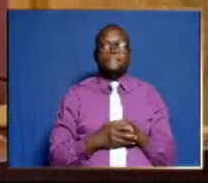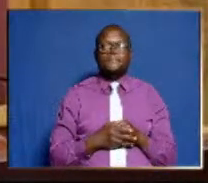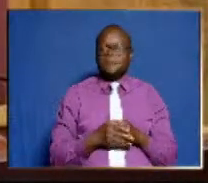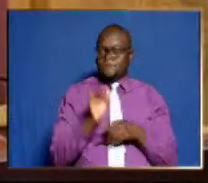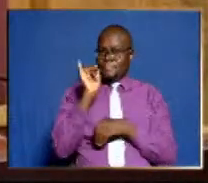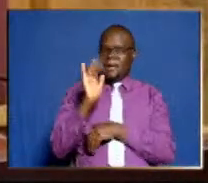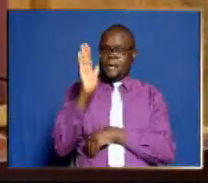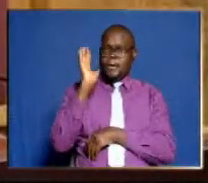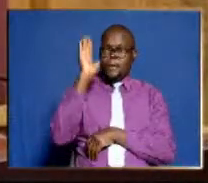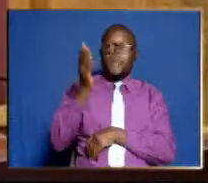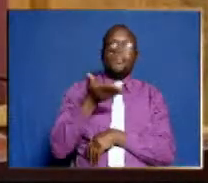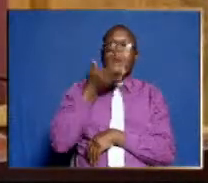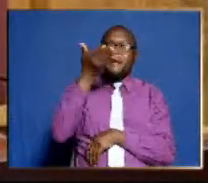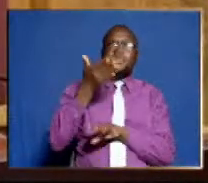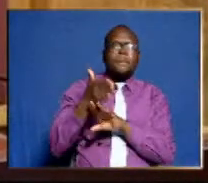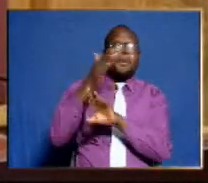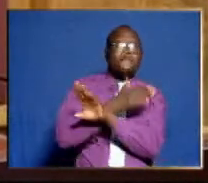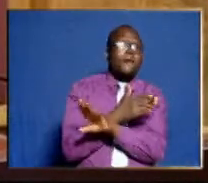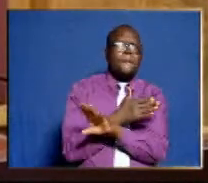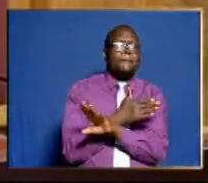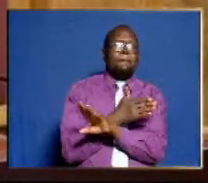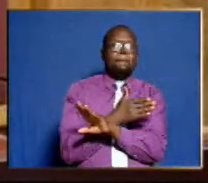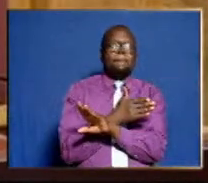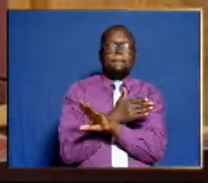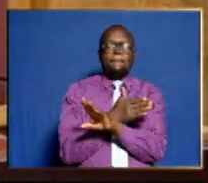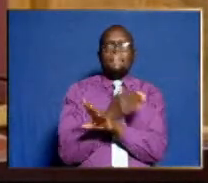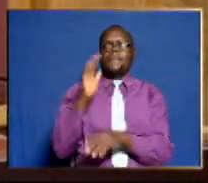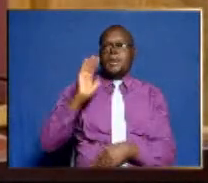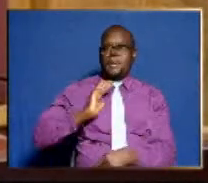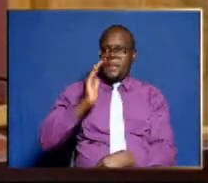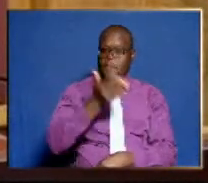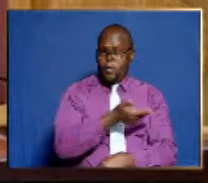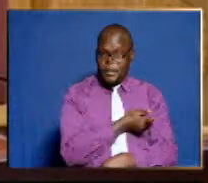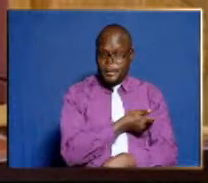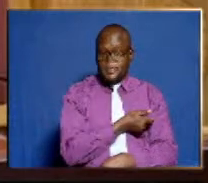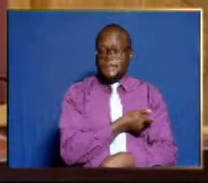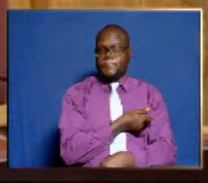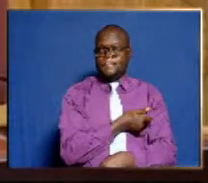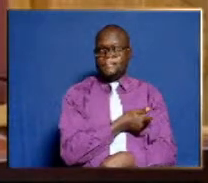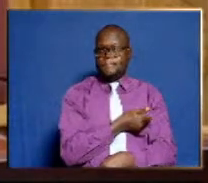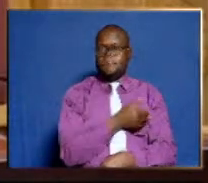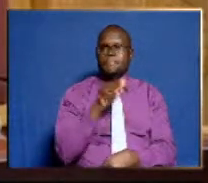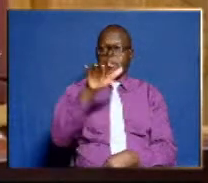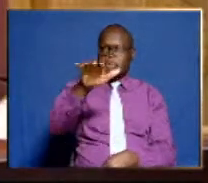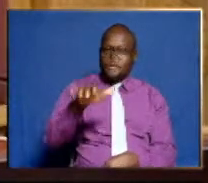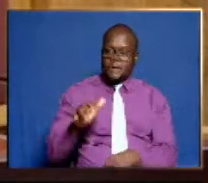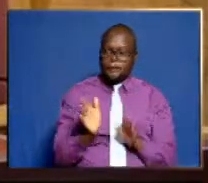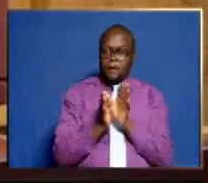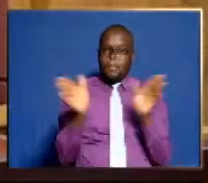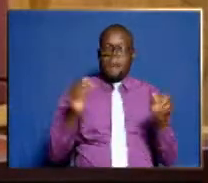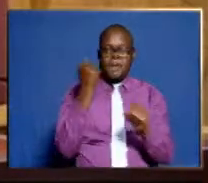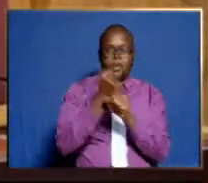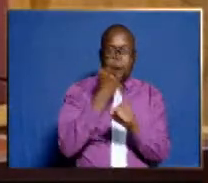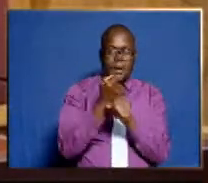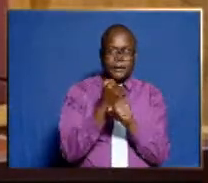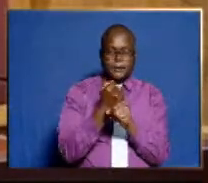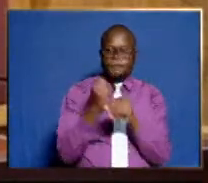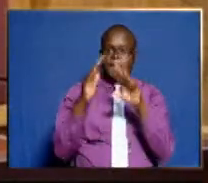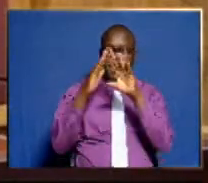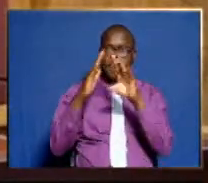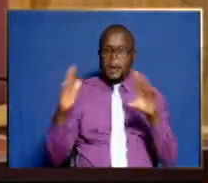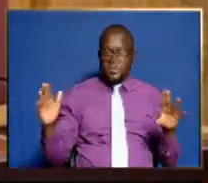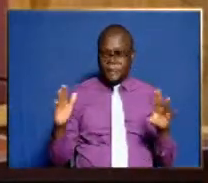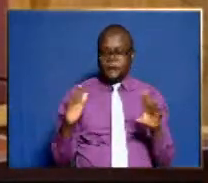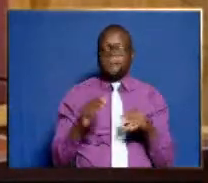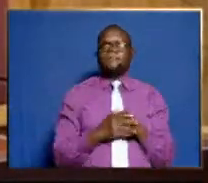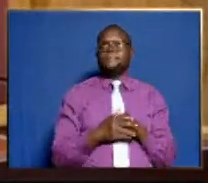that one will be replied to before the Departmental Committee on Transport, Public Works and Housing.